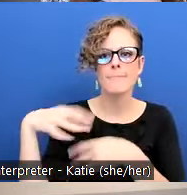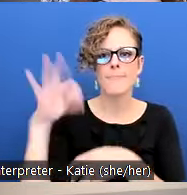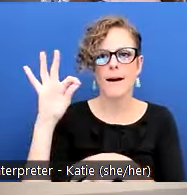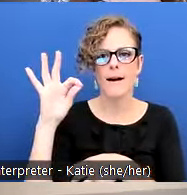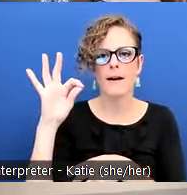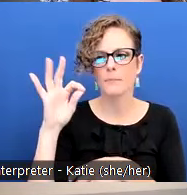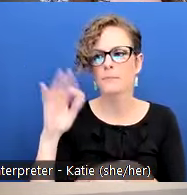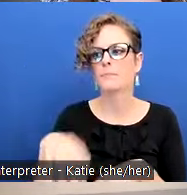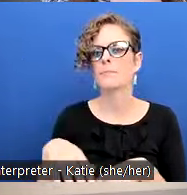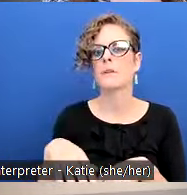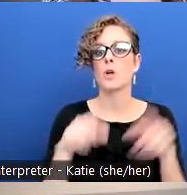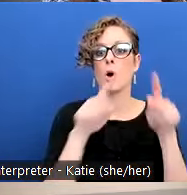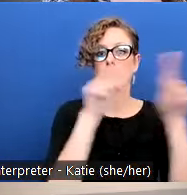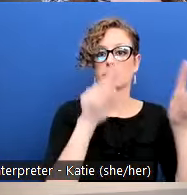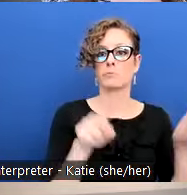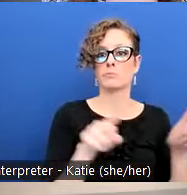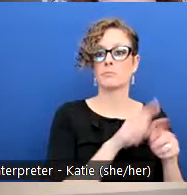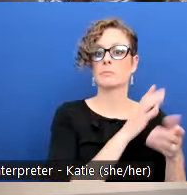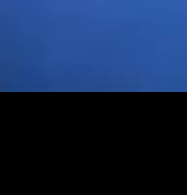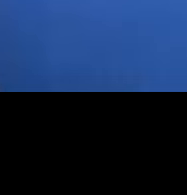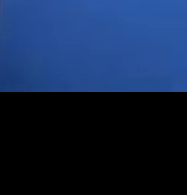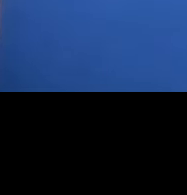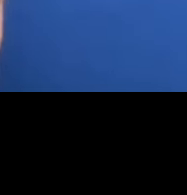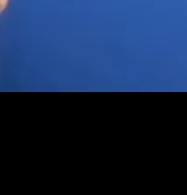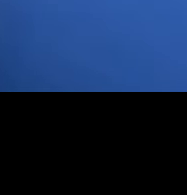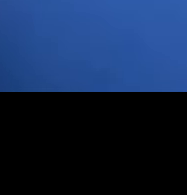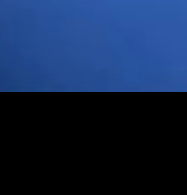screen sharing really quick and pull up that website.